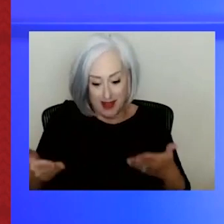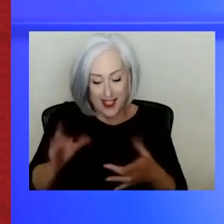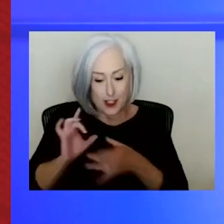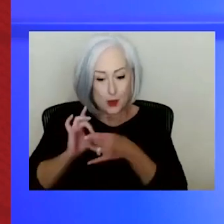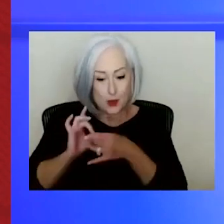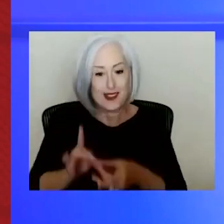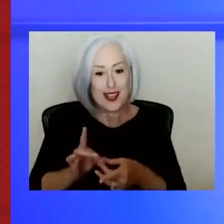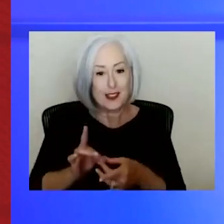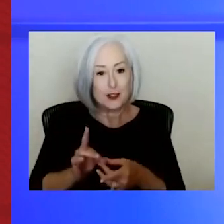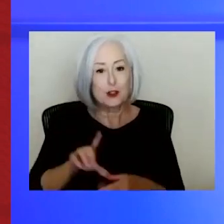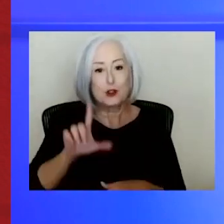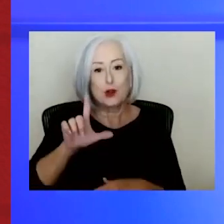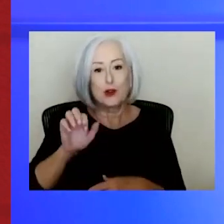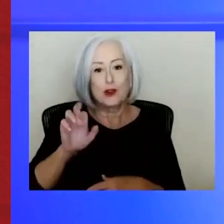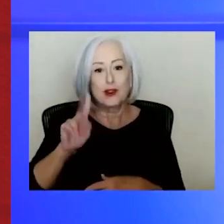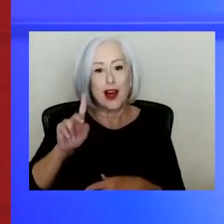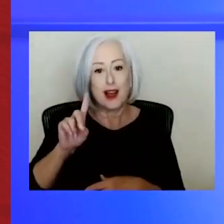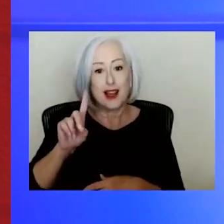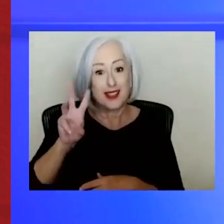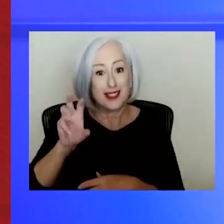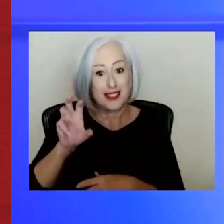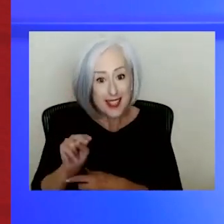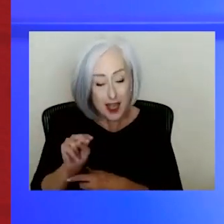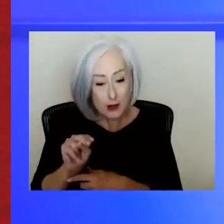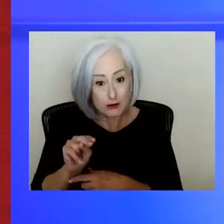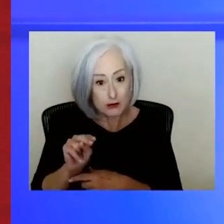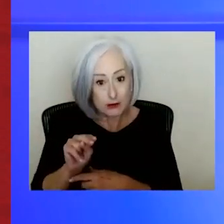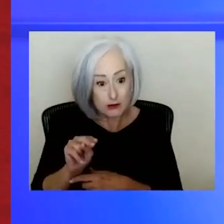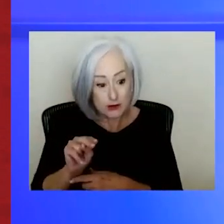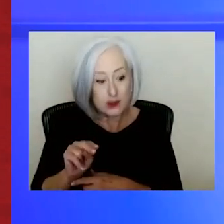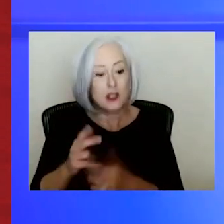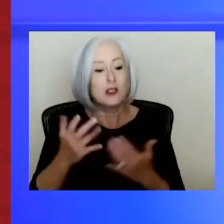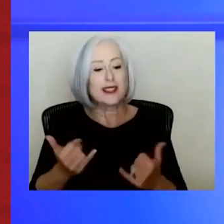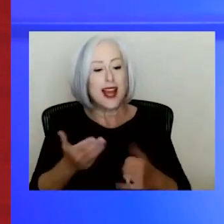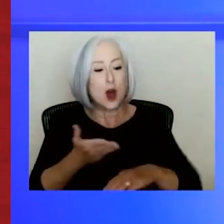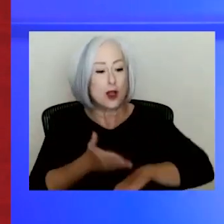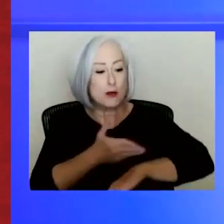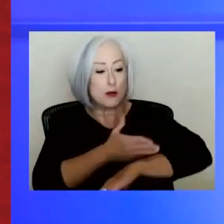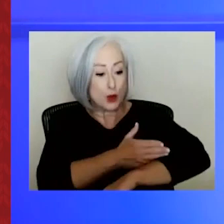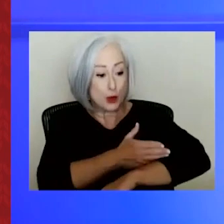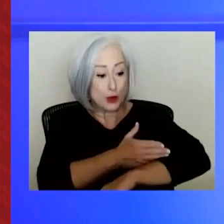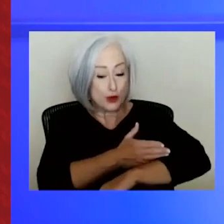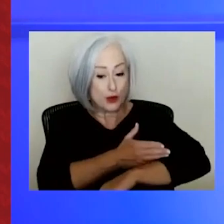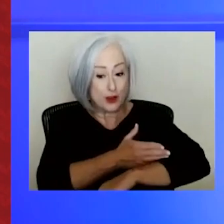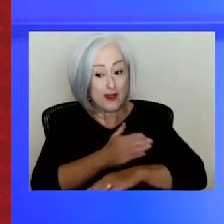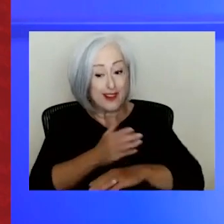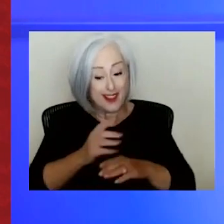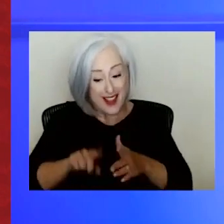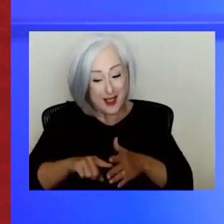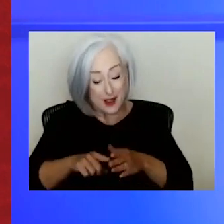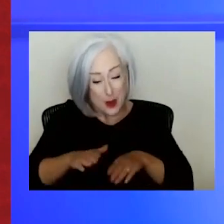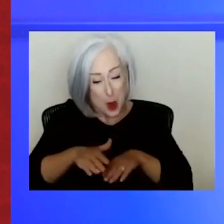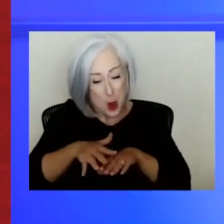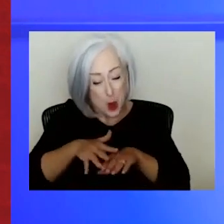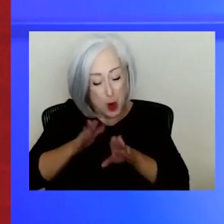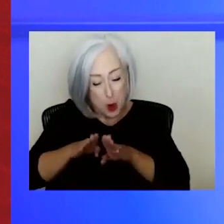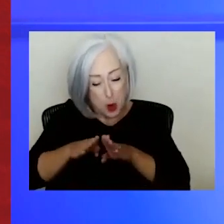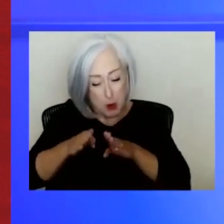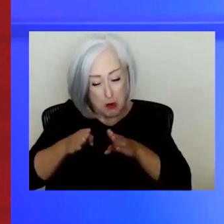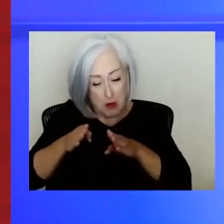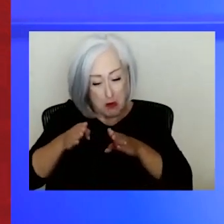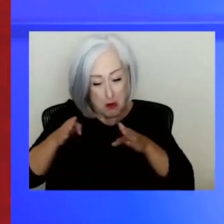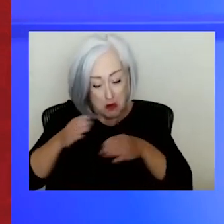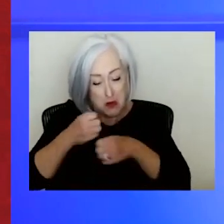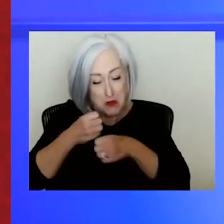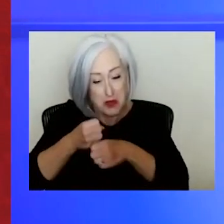improve, and the company is starting to ramp back up production, but they're not up to 100% yet. And so this is expected to